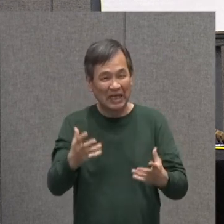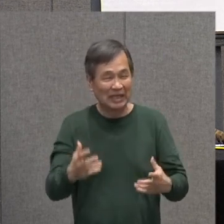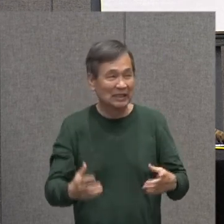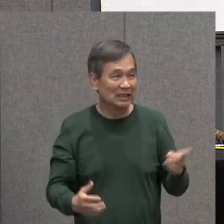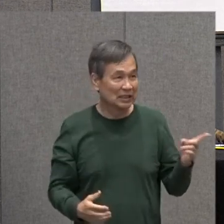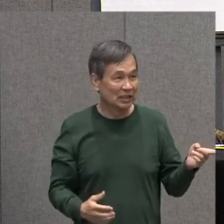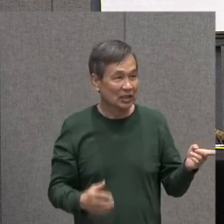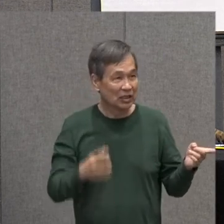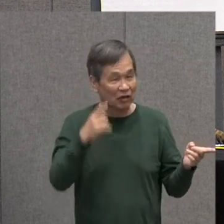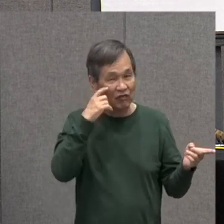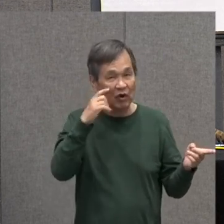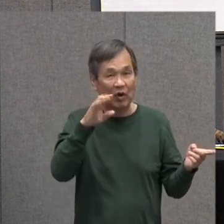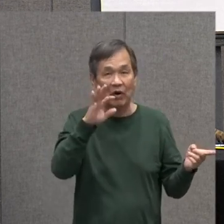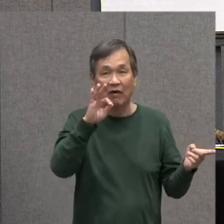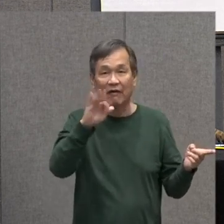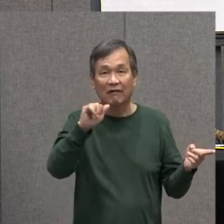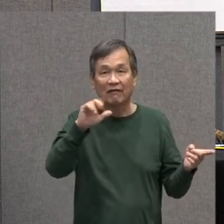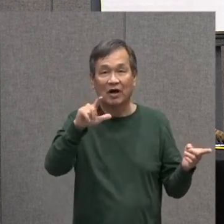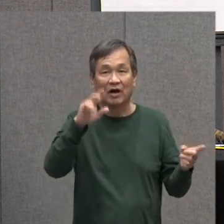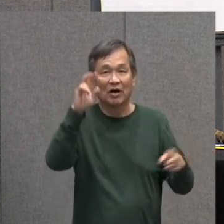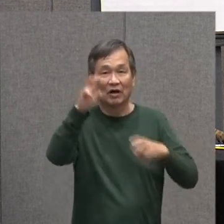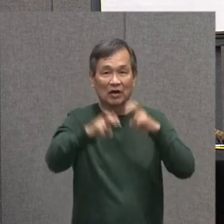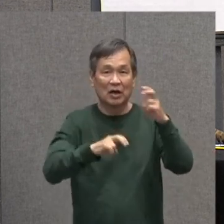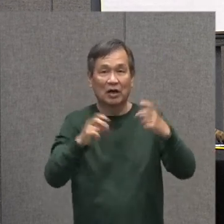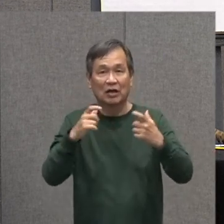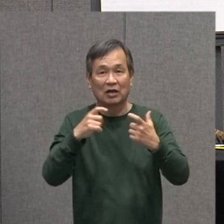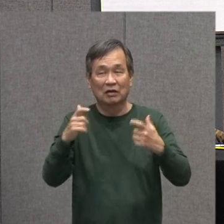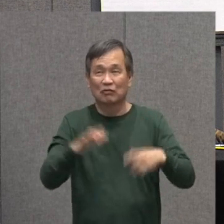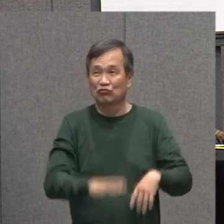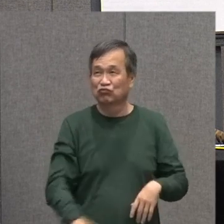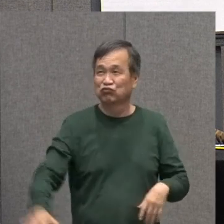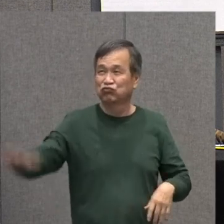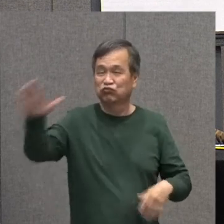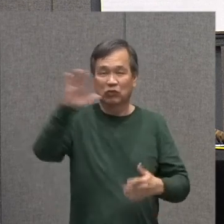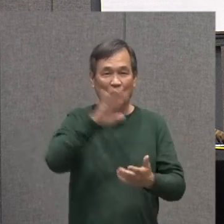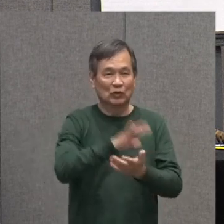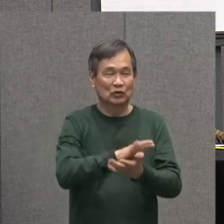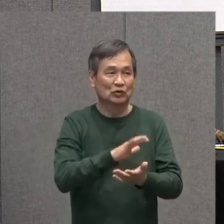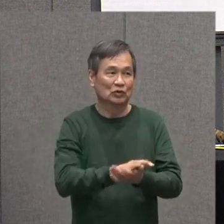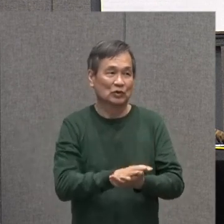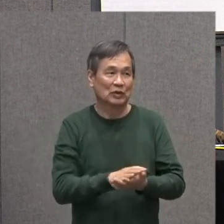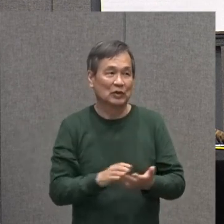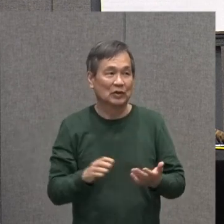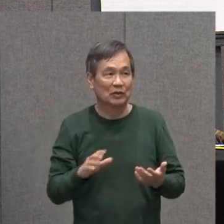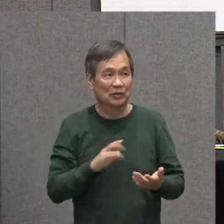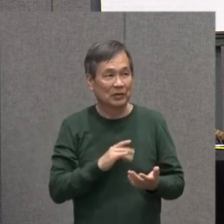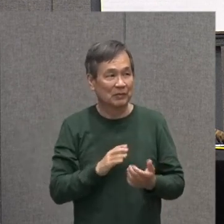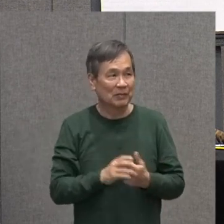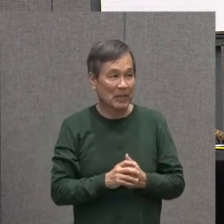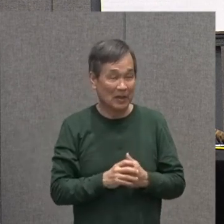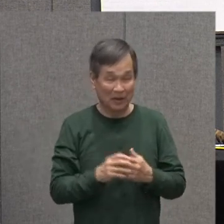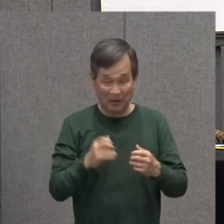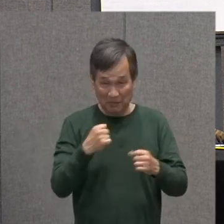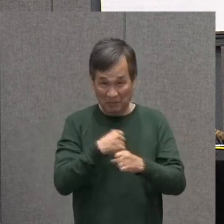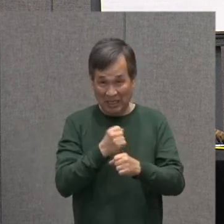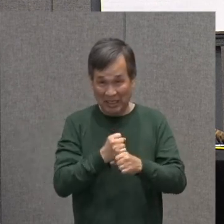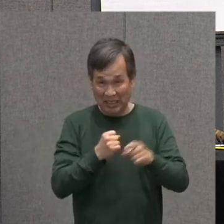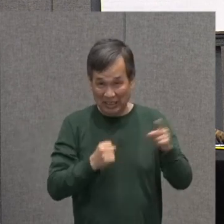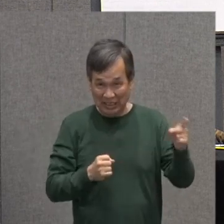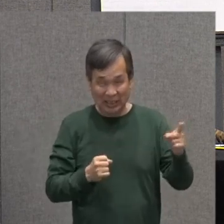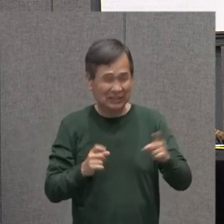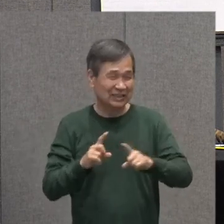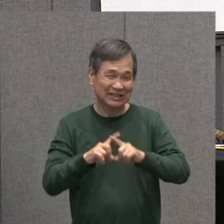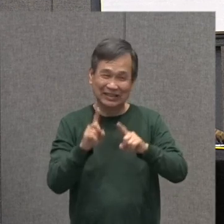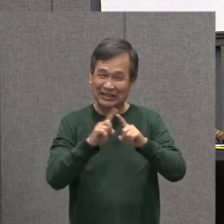loop-de-loops for the fall carnival. And there was a big decoration all over school, and it covered the whole area. Because you can do this with so many